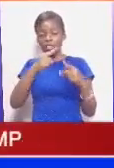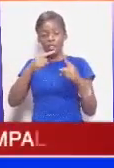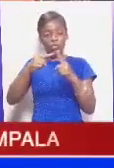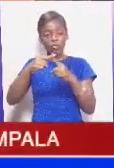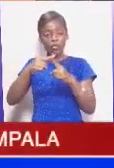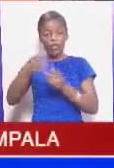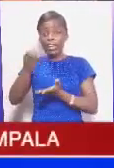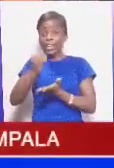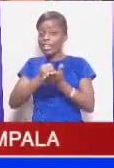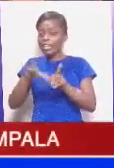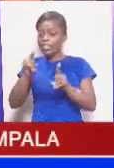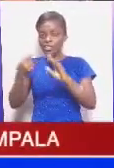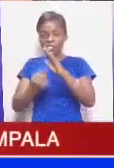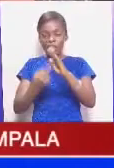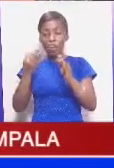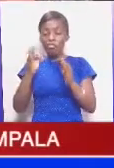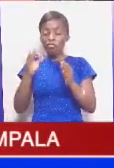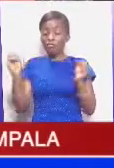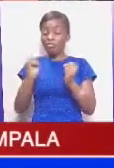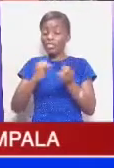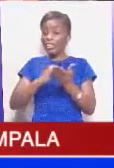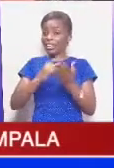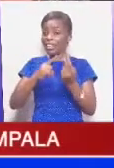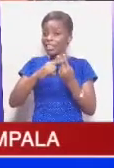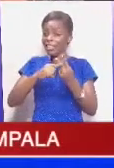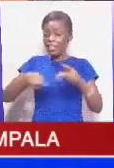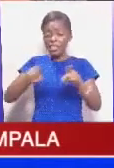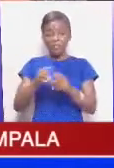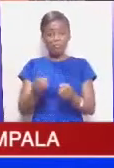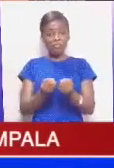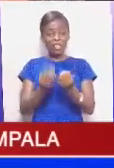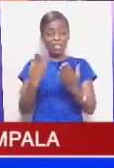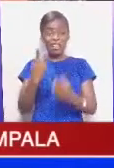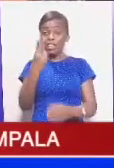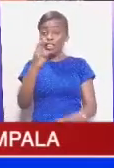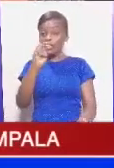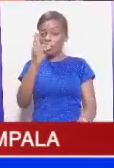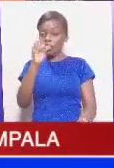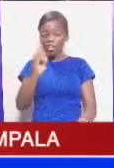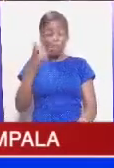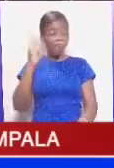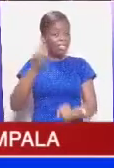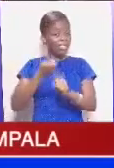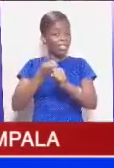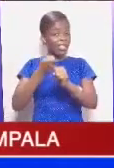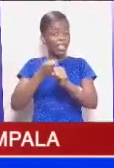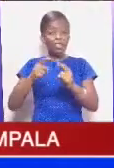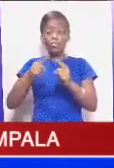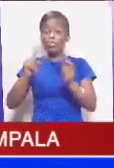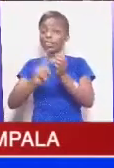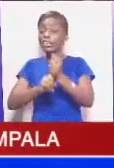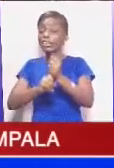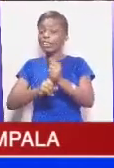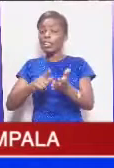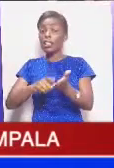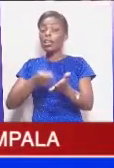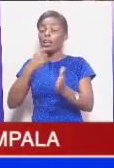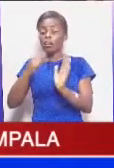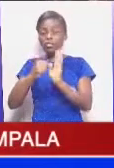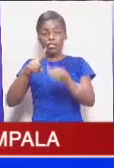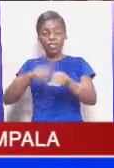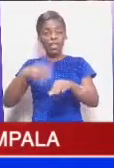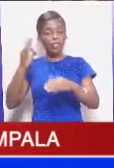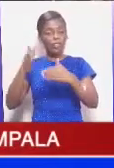abantu. Embeera y'abalina akawuka ka Mukenenya abasinga omwaka 2022 abazibuwalidde okufuna eddagala naddala ebiseera